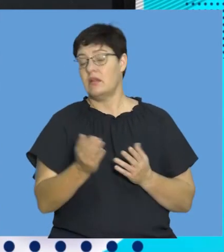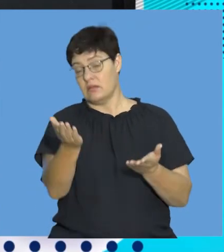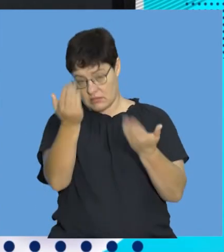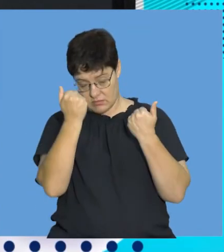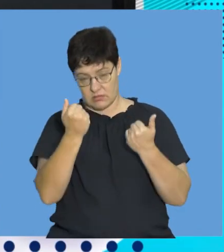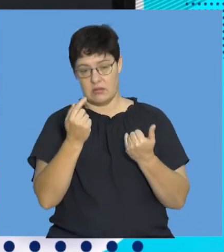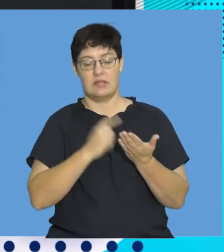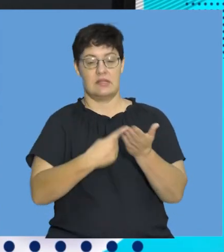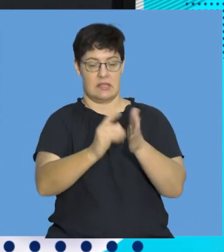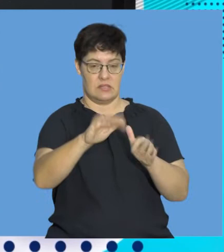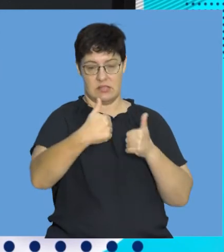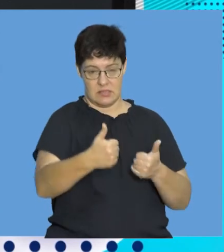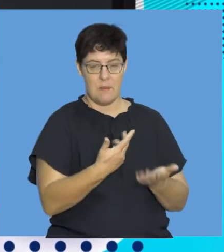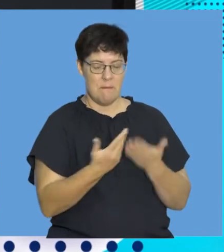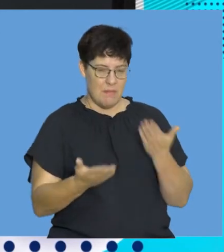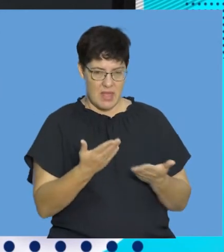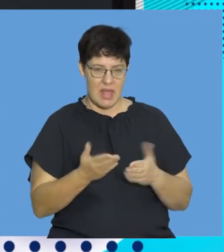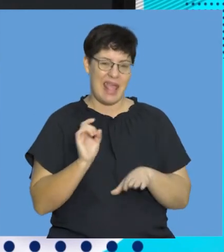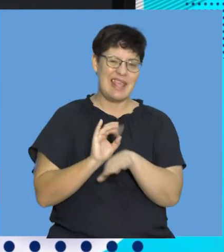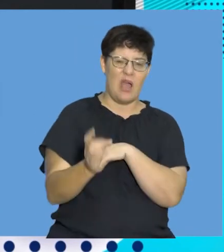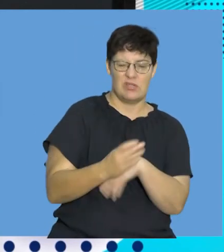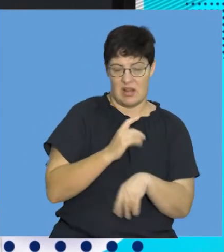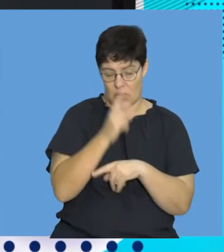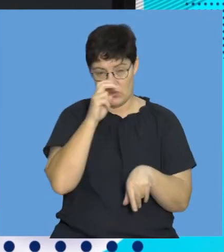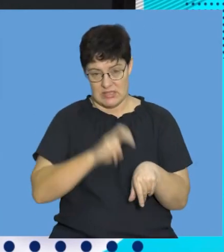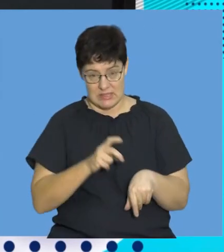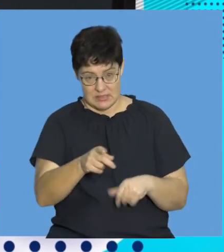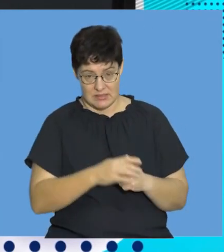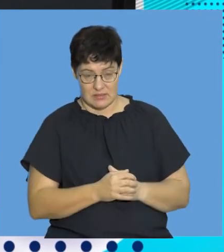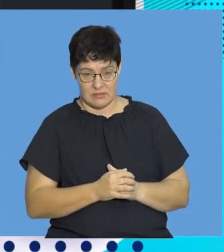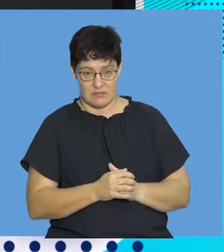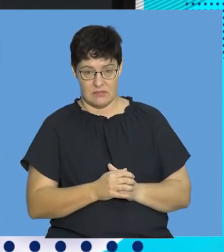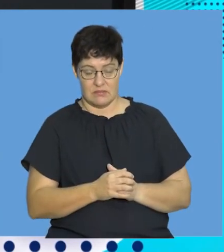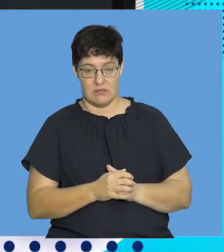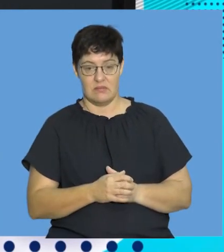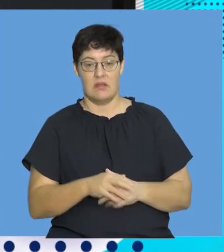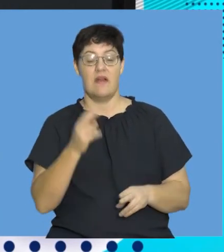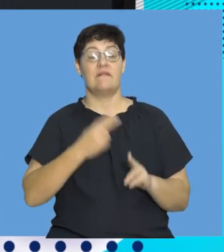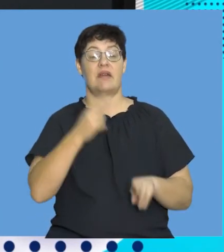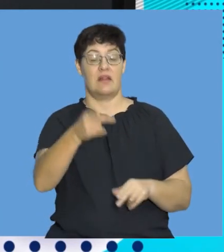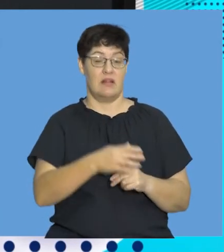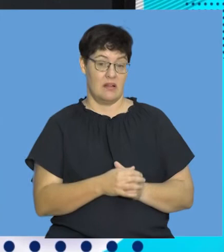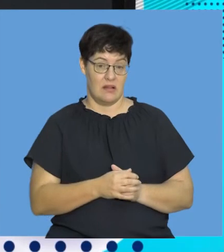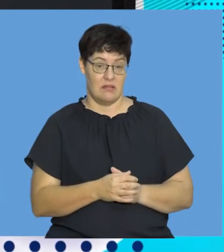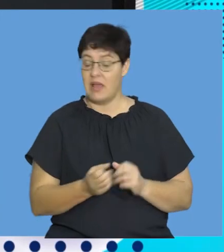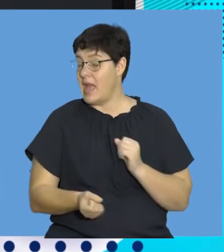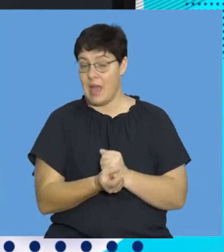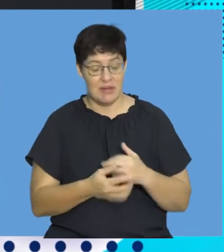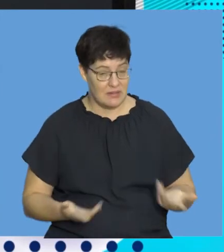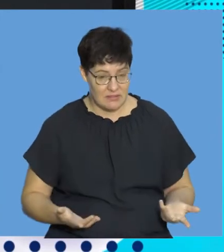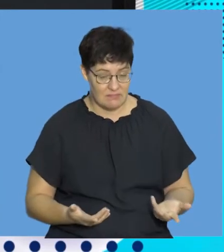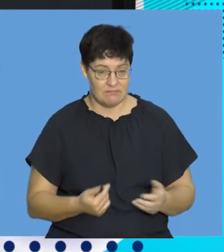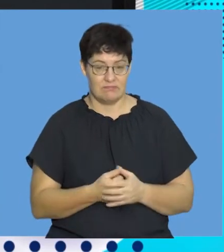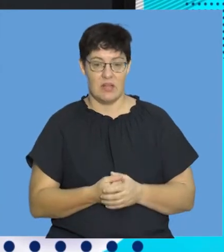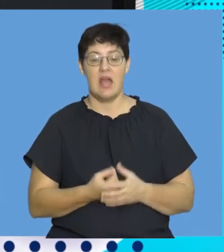there may be some kind of debt counseling that needs to be done. And finally, if that doesn't happen, then